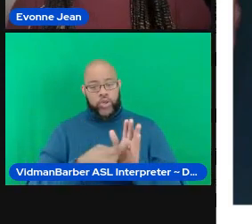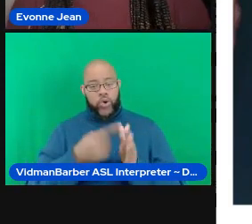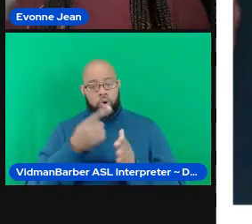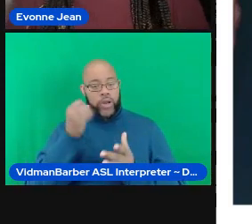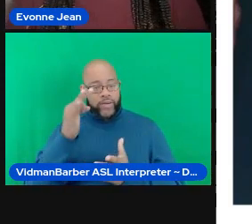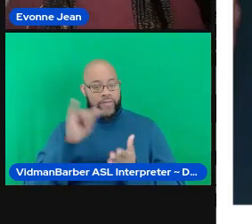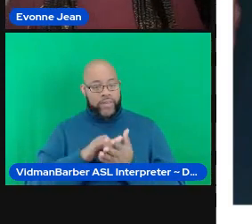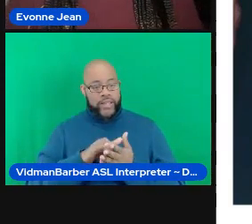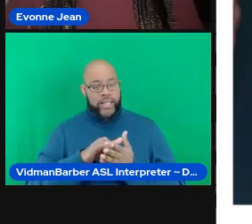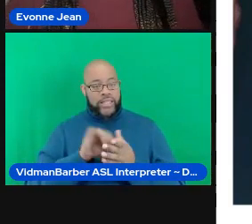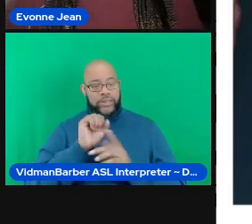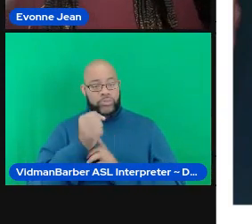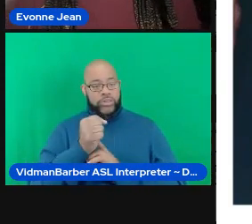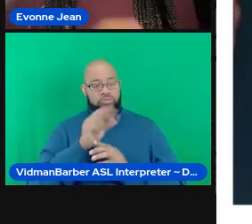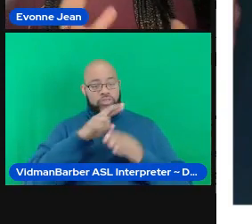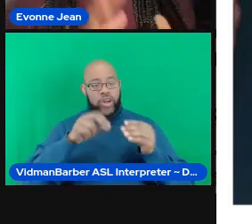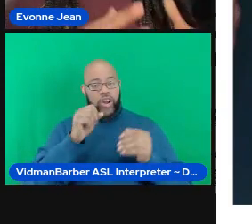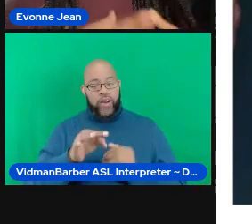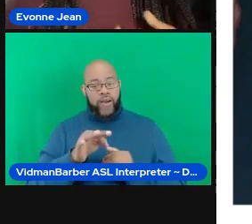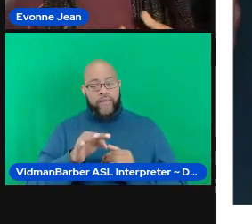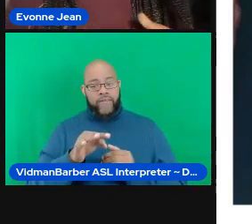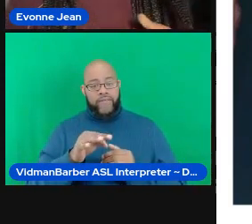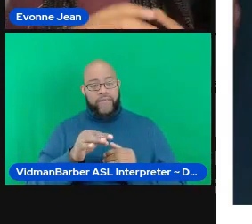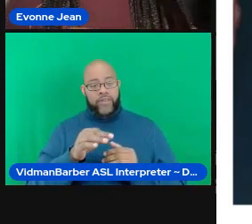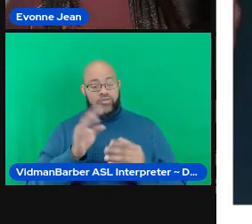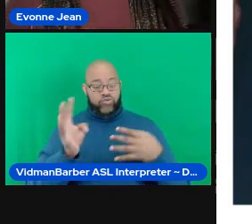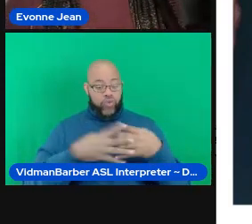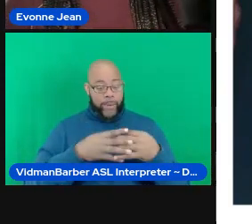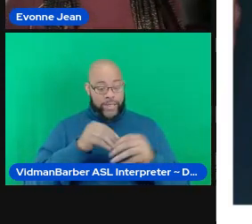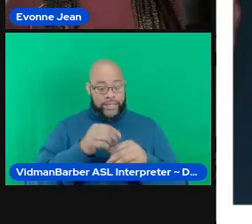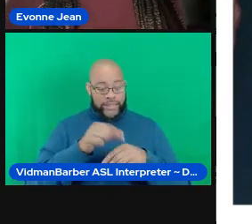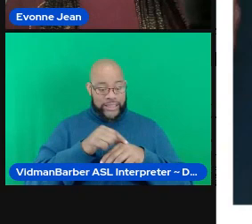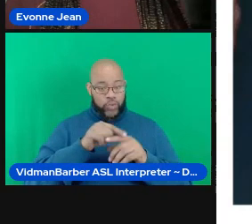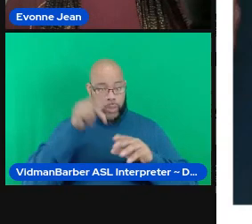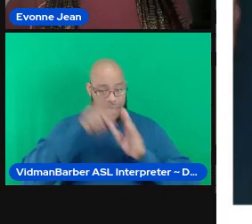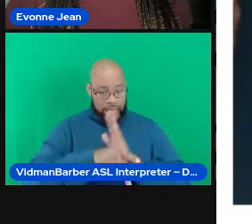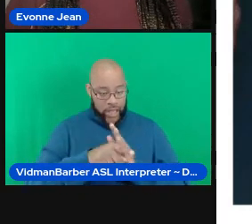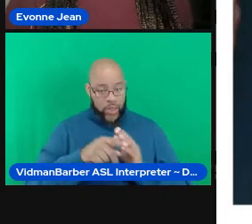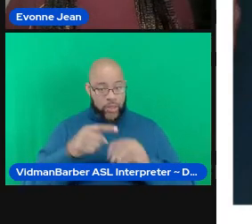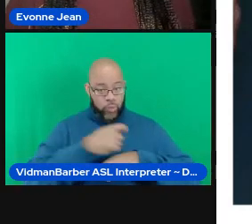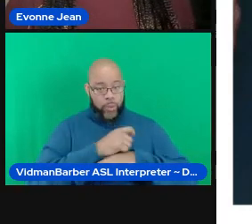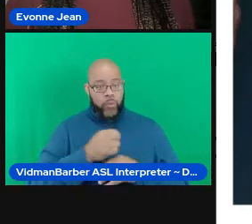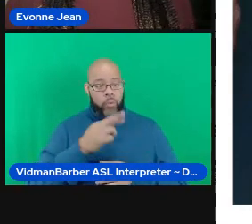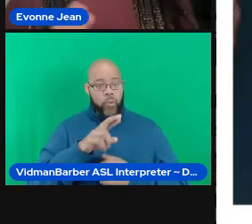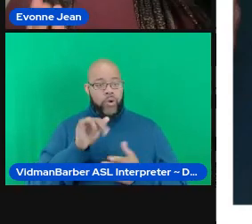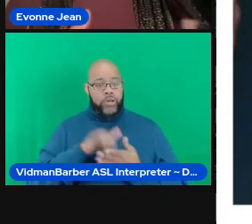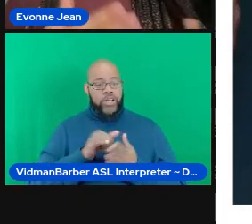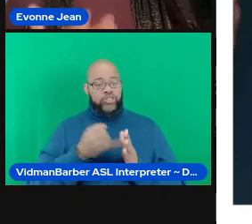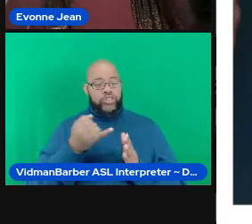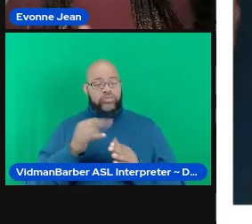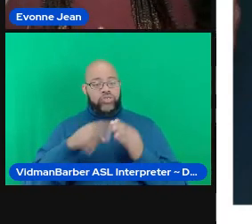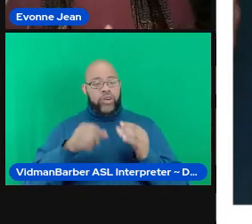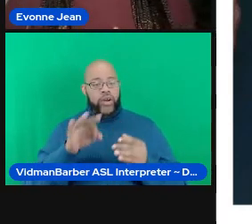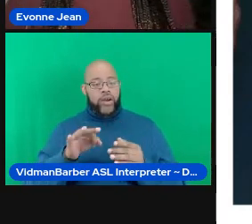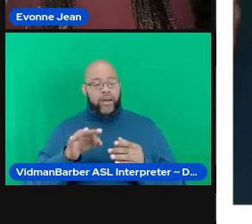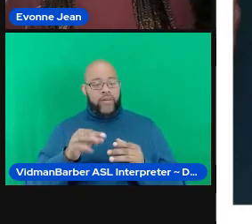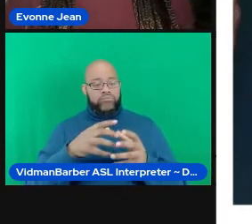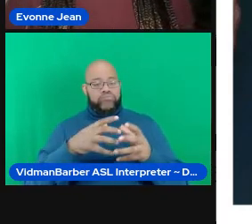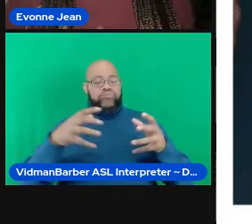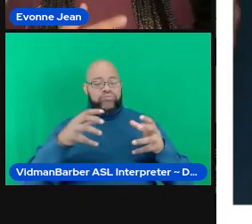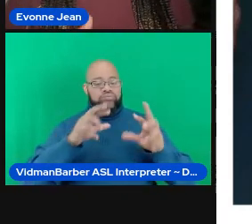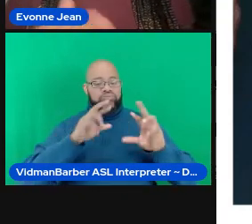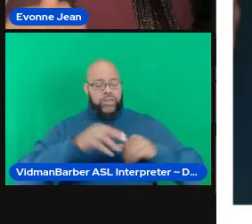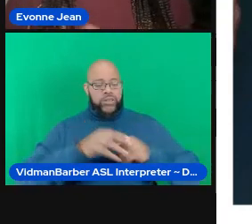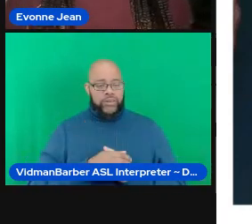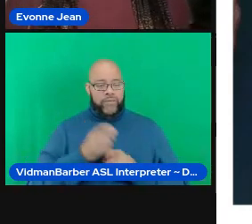this condition is a result of larvae trapping in the skin to kill the parasite, or whether this is just a result of an inflammatory response